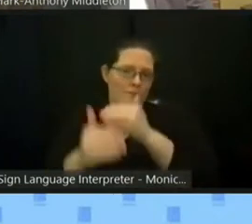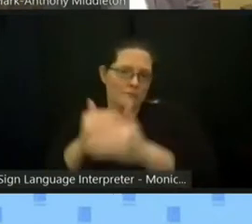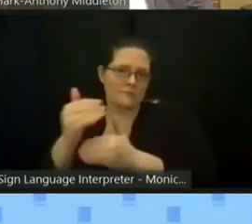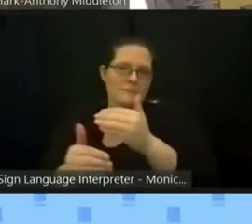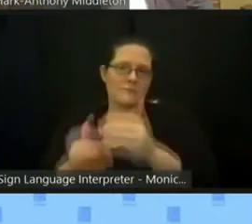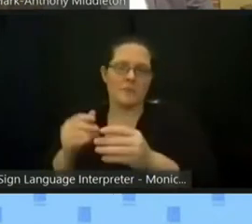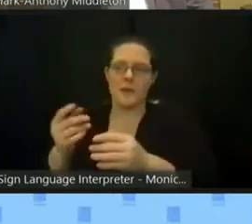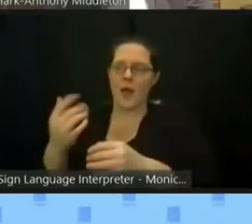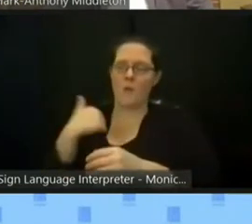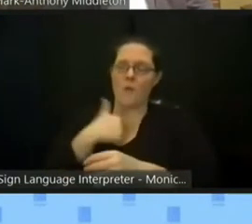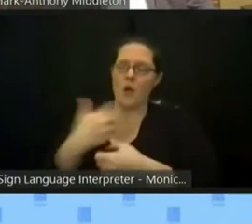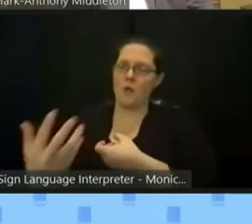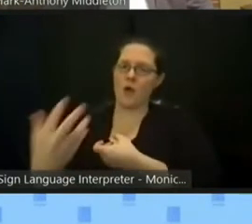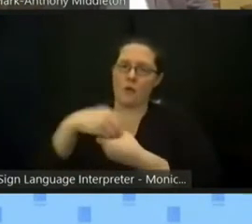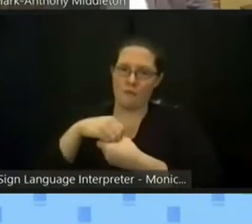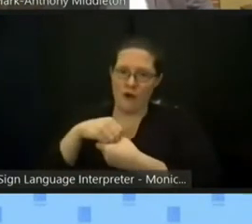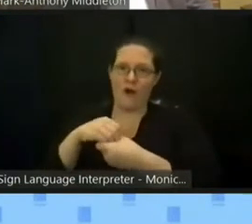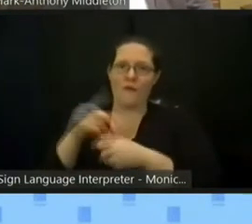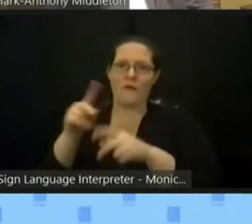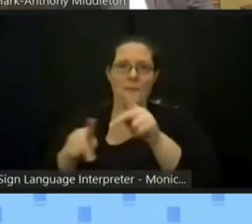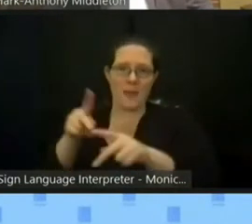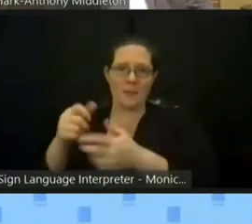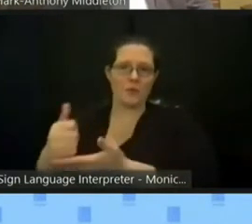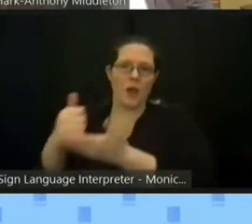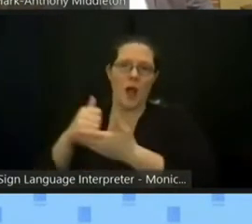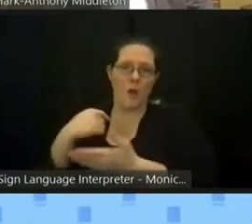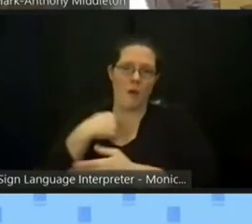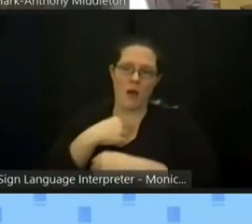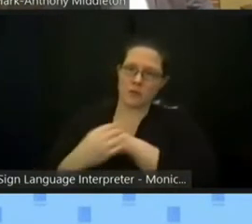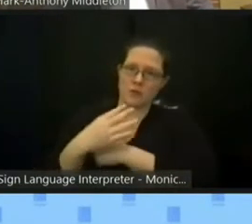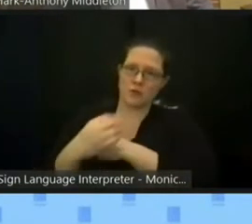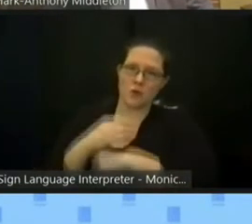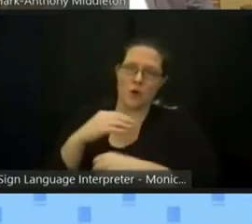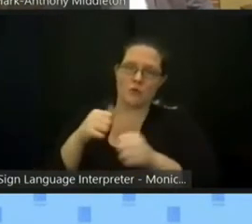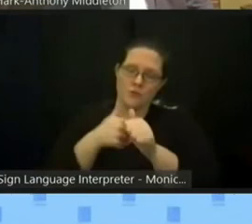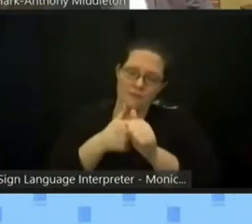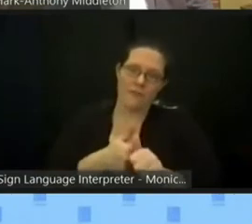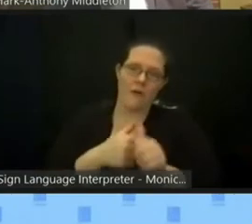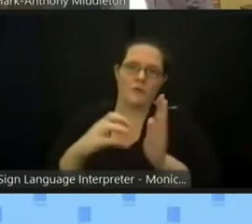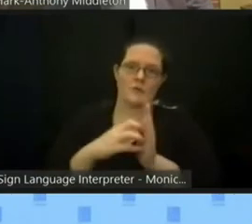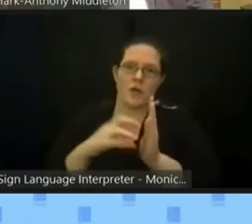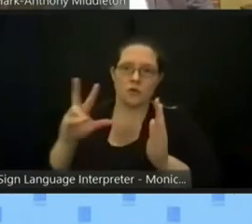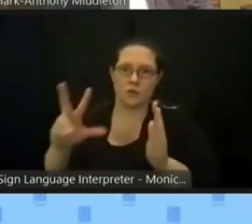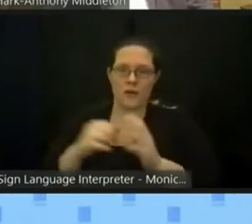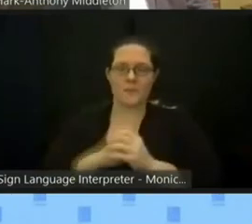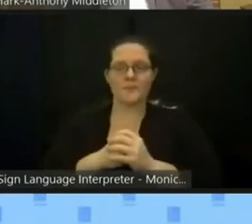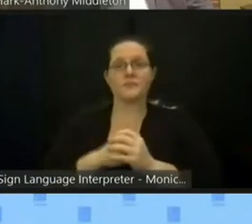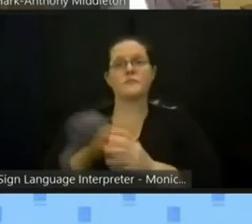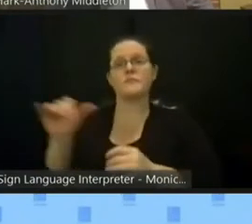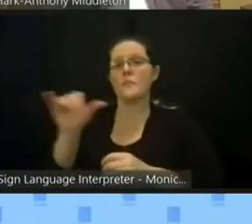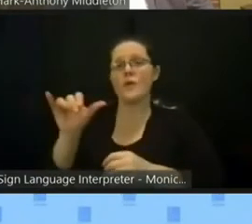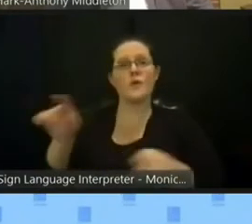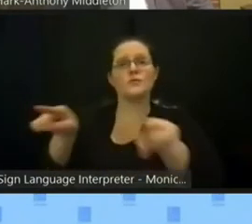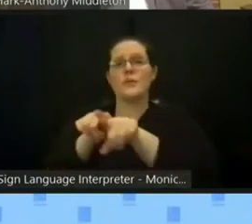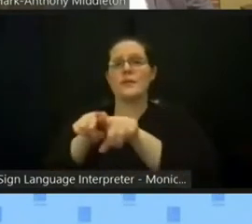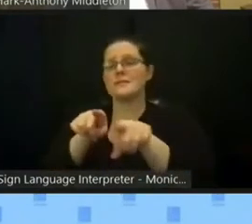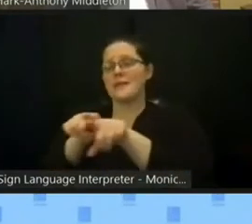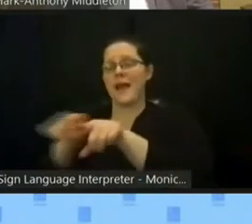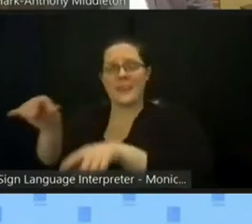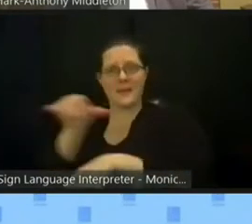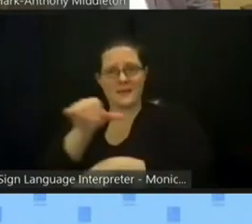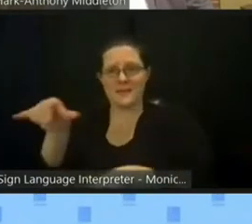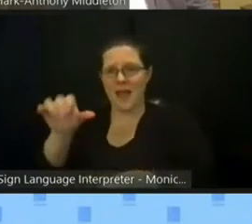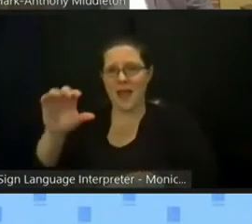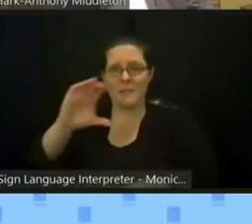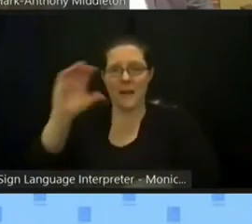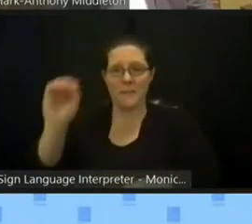in direct engaging persons as well as businesses. And then also the same firm will also be helping us with